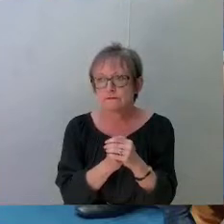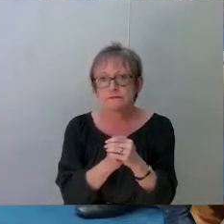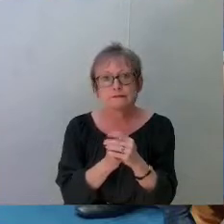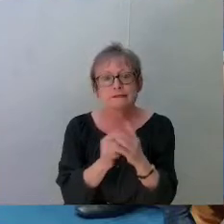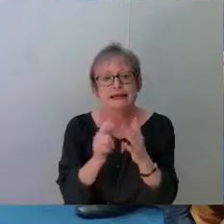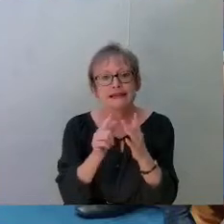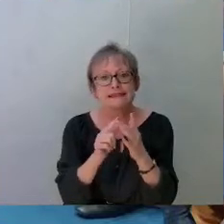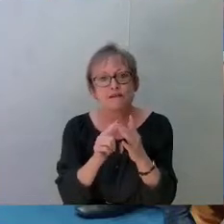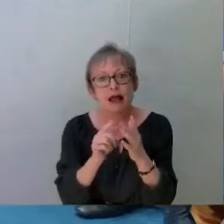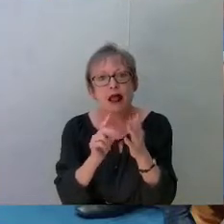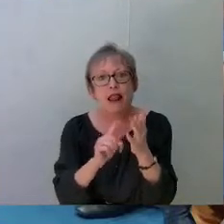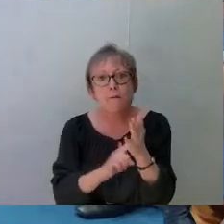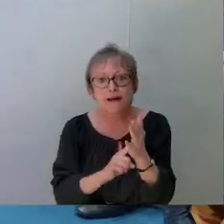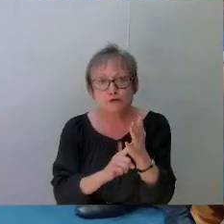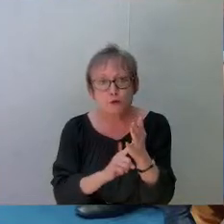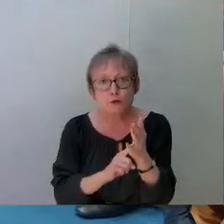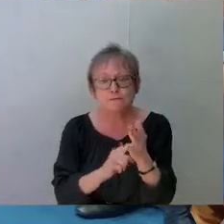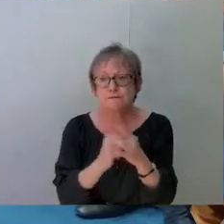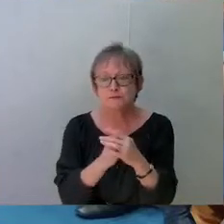Isabella Petru.